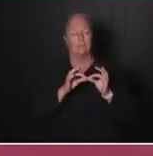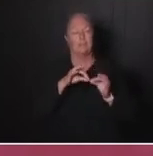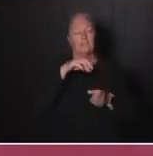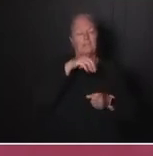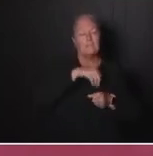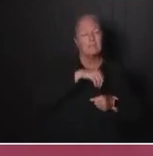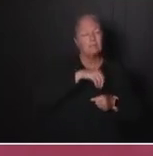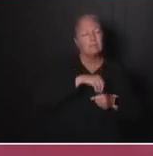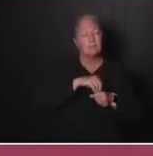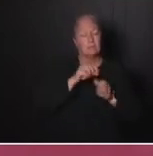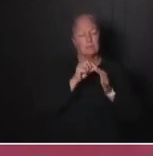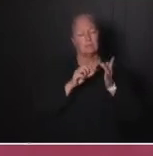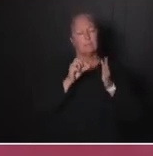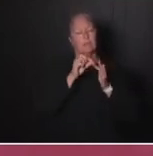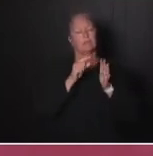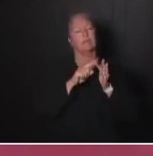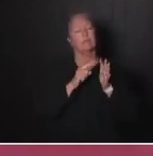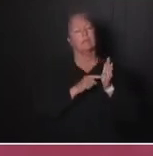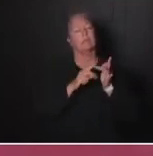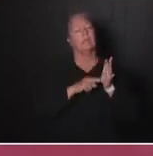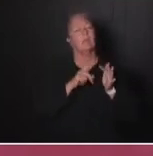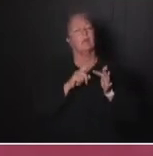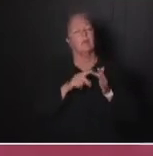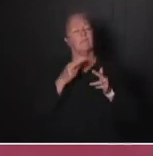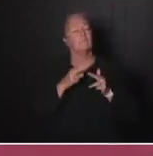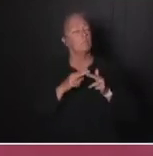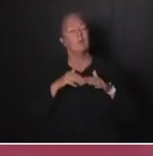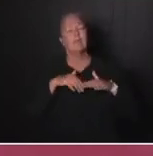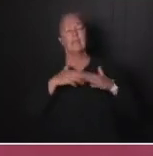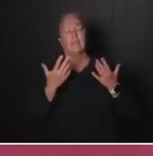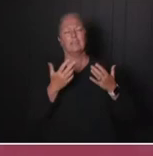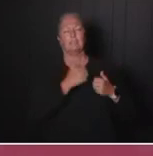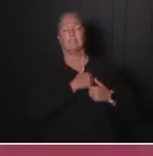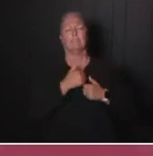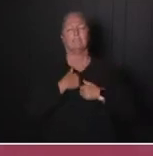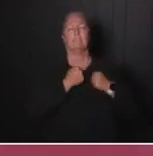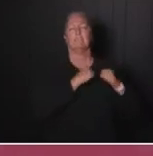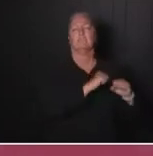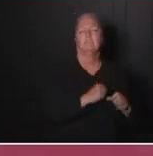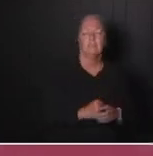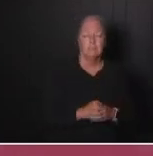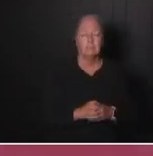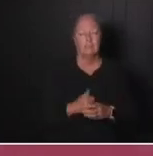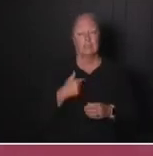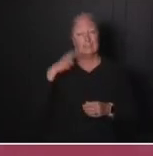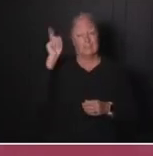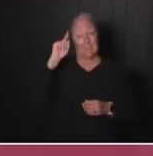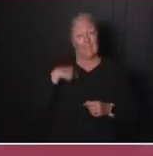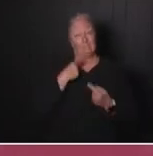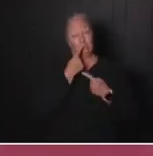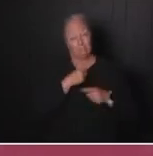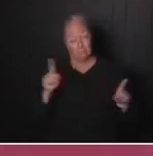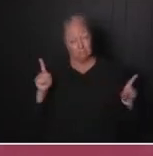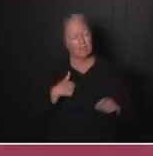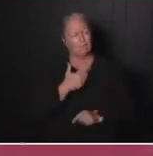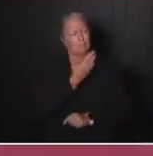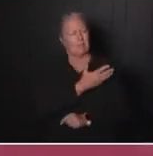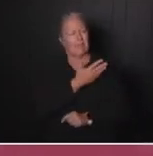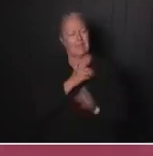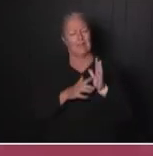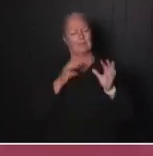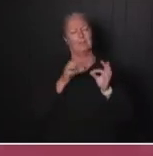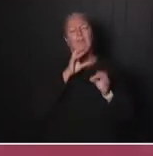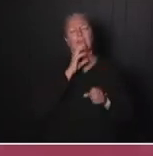investment pipeline of defence projects. And today, I proudly announced that a Labor government